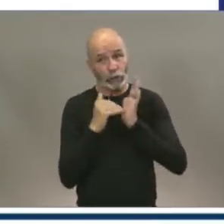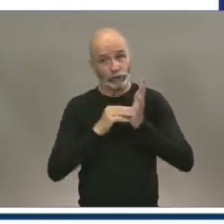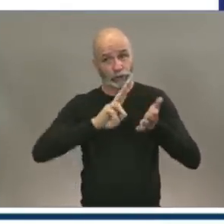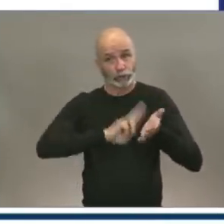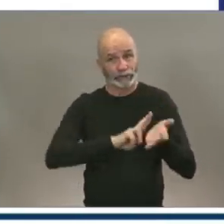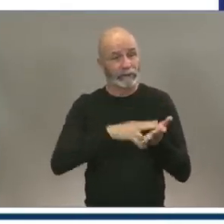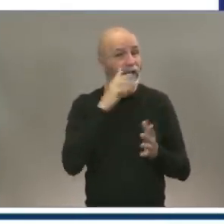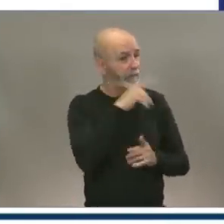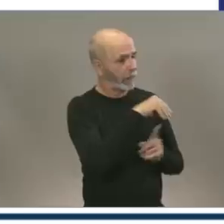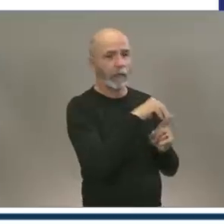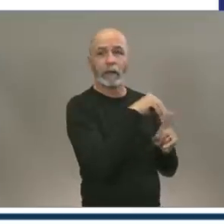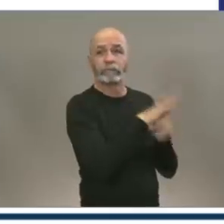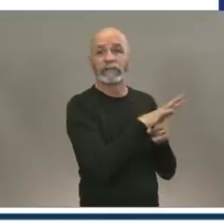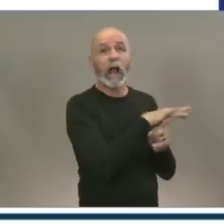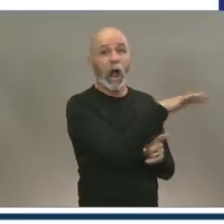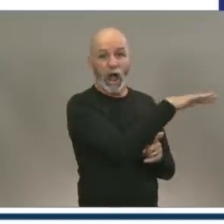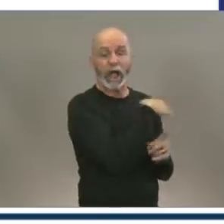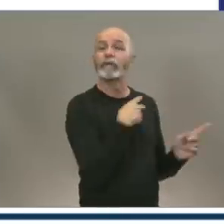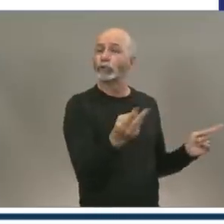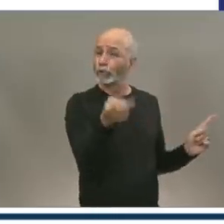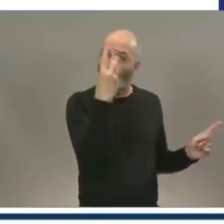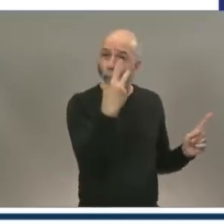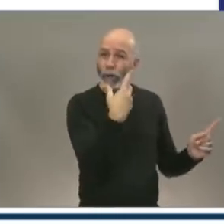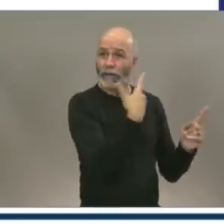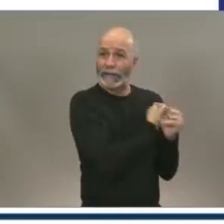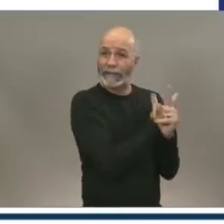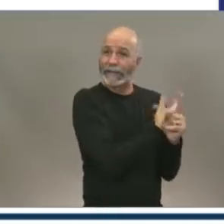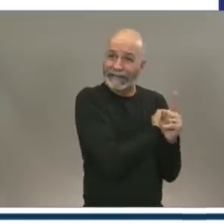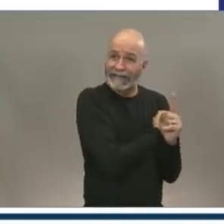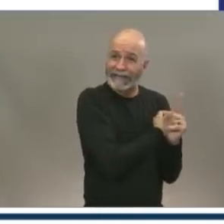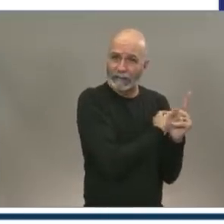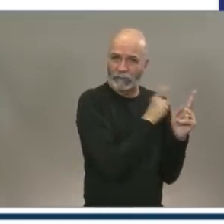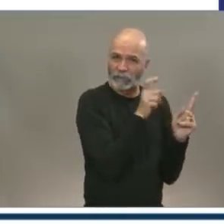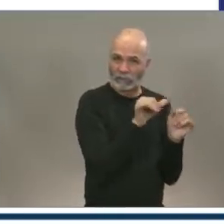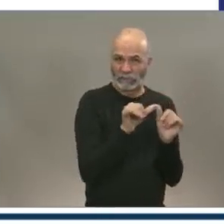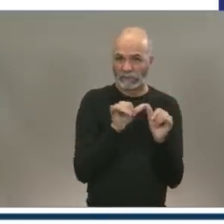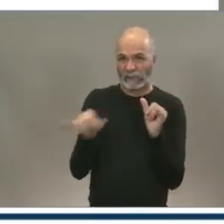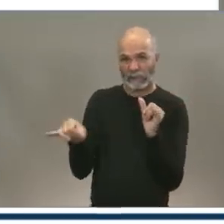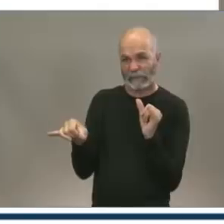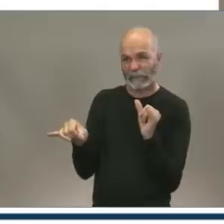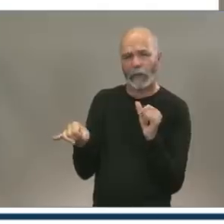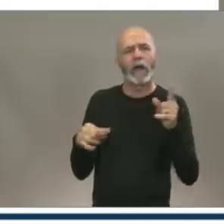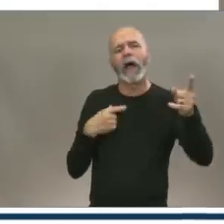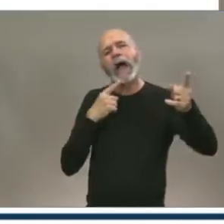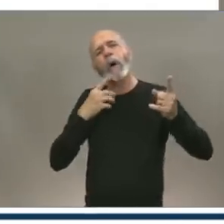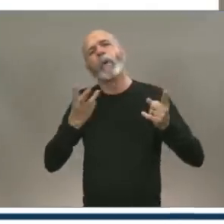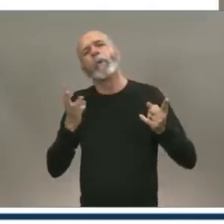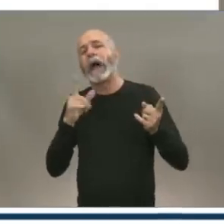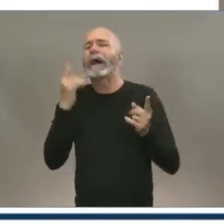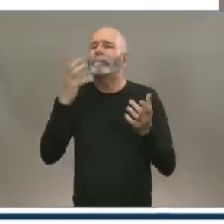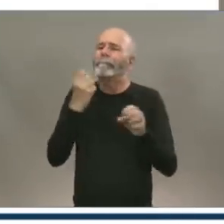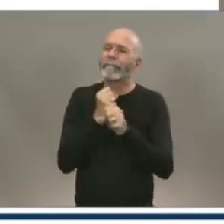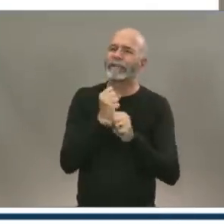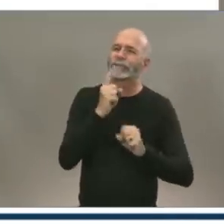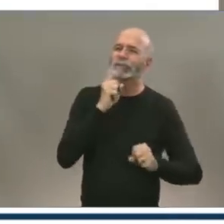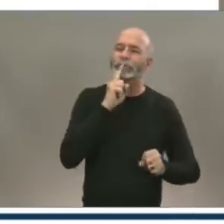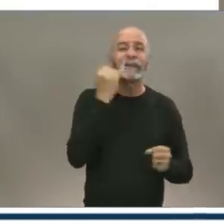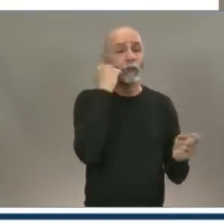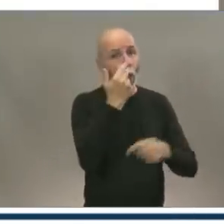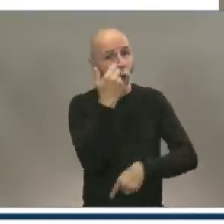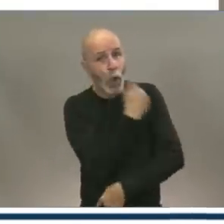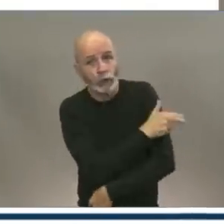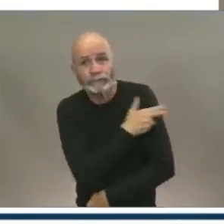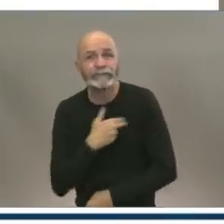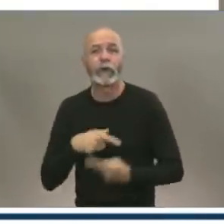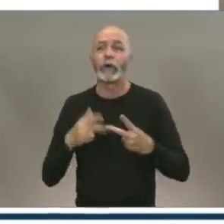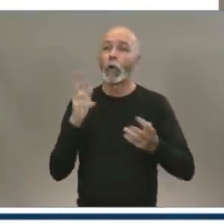fully vaccinated, just in case? There are increased requirements for healthcare workers, whether in hospitals or long-term care facilities. I